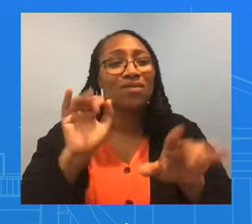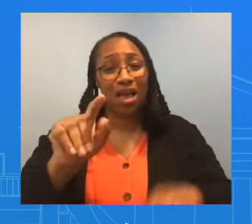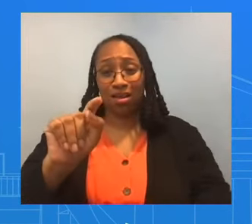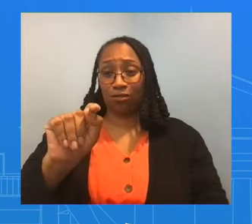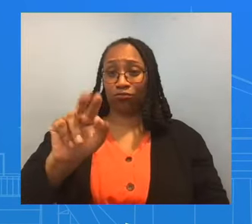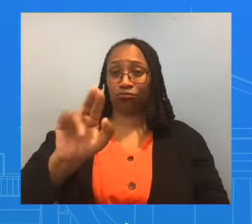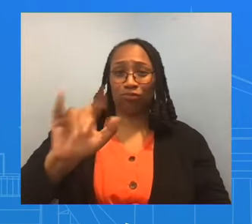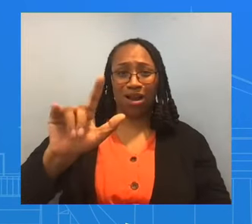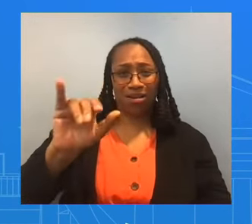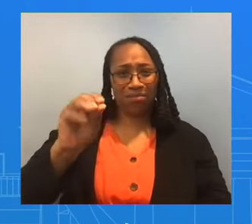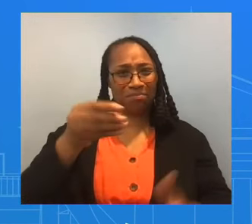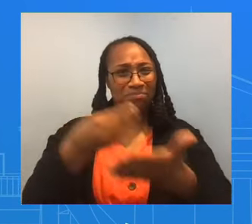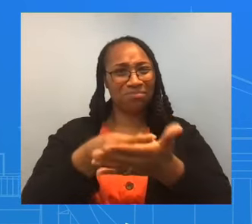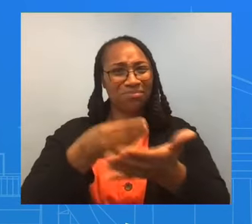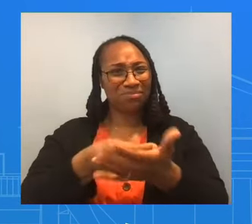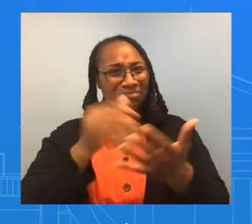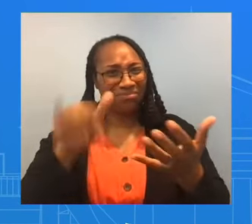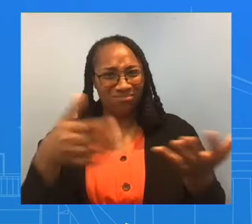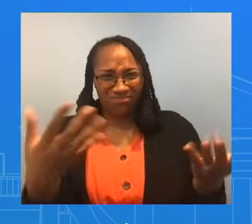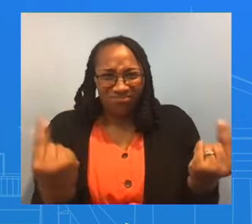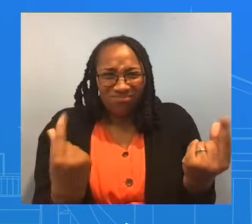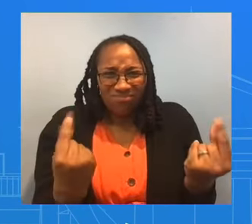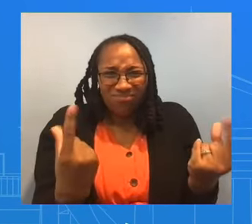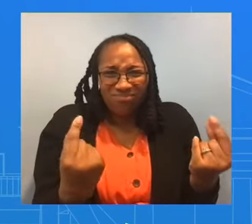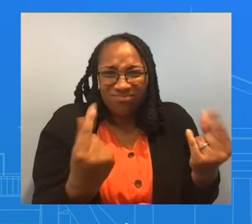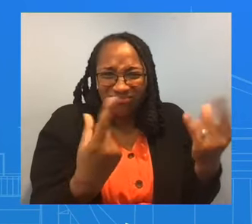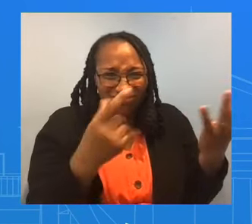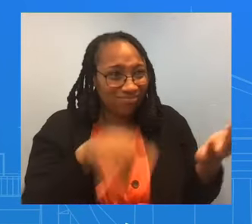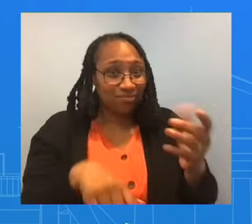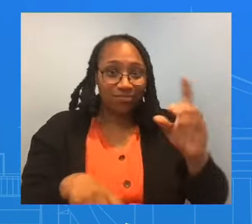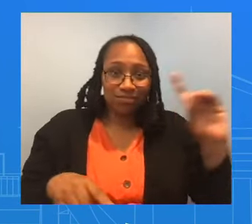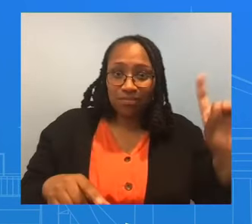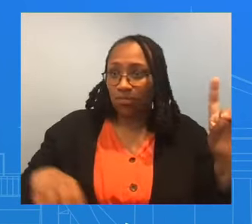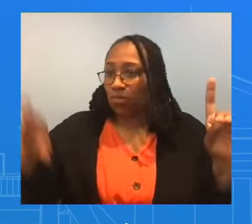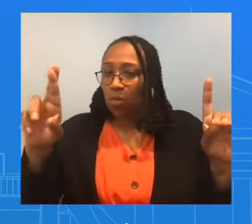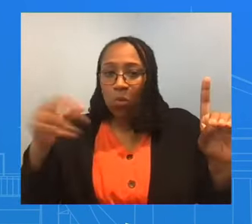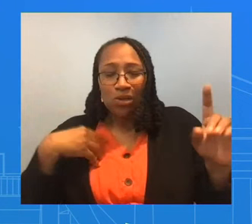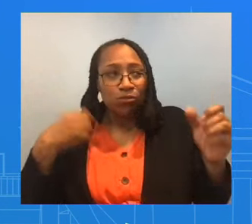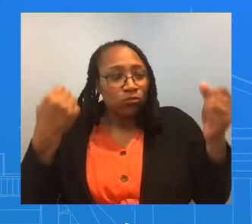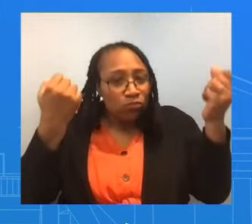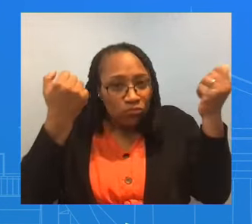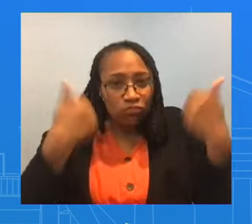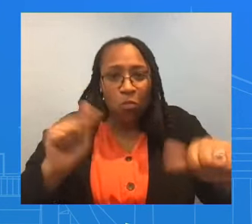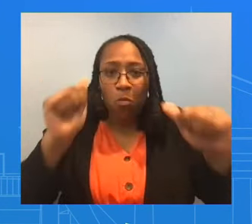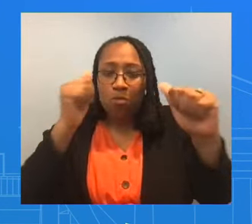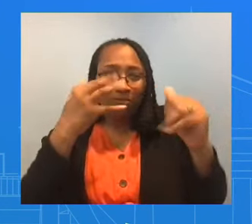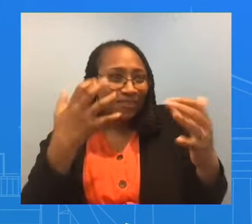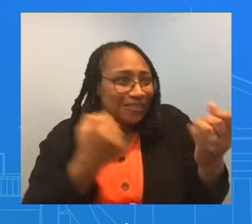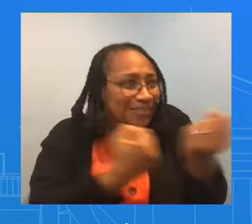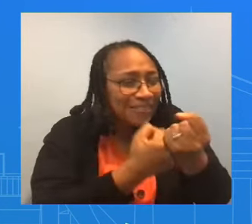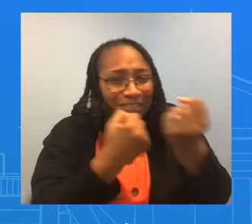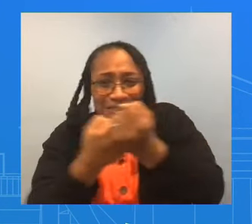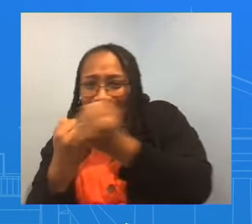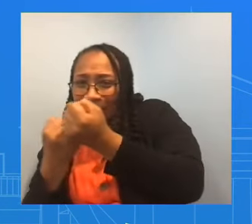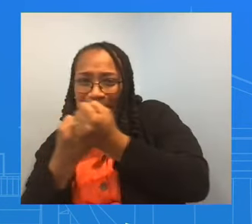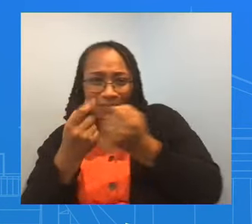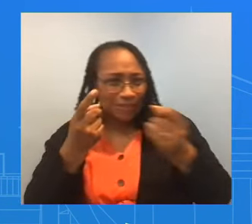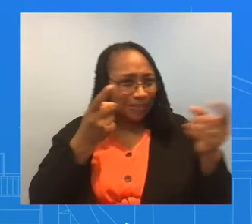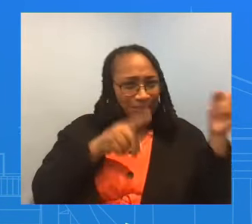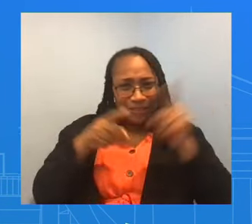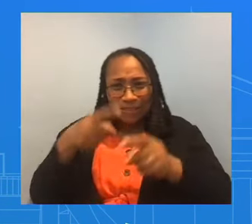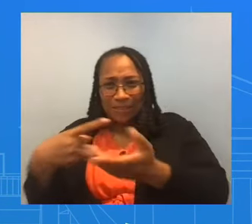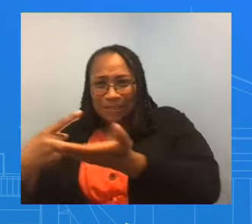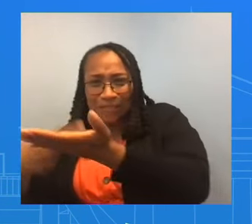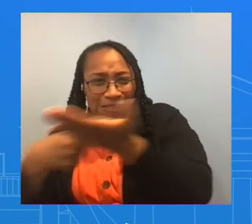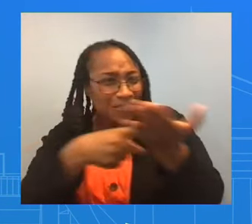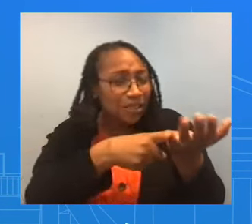we can really deliver for the American people, lower cost, and make sure that the wealthy pay the fair share. Just to very clearly button pull